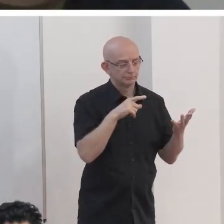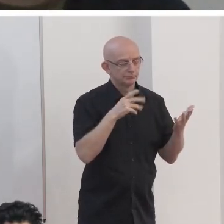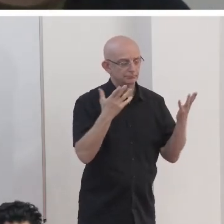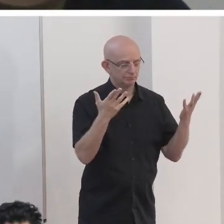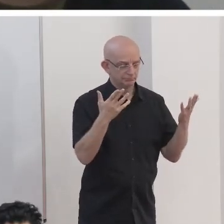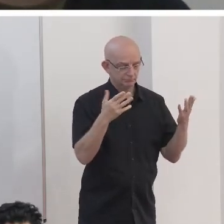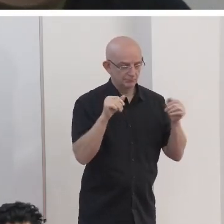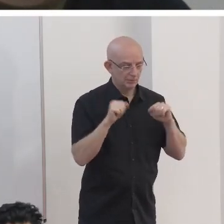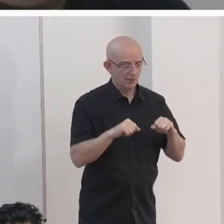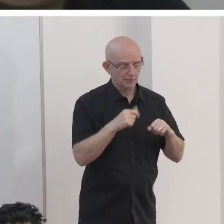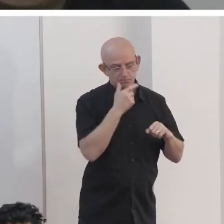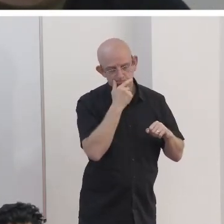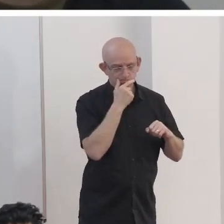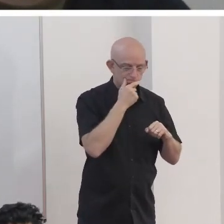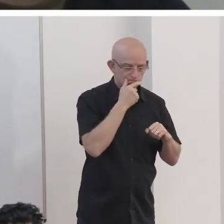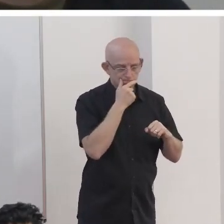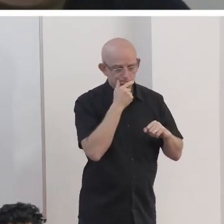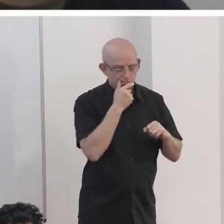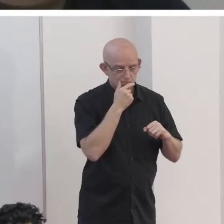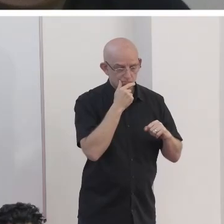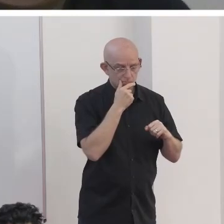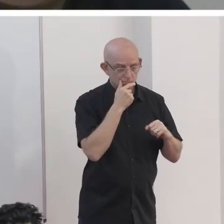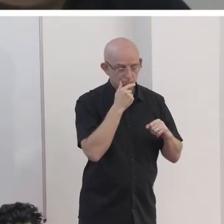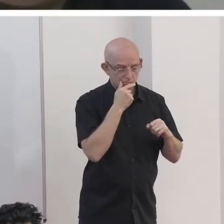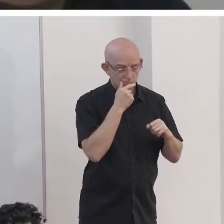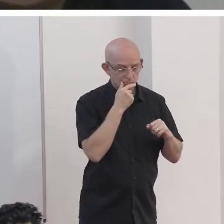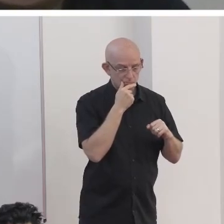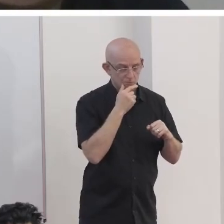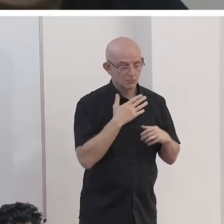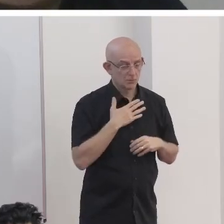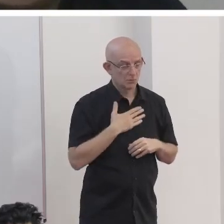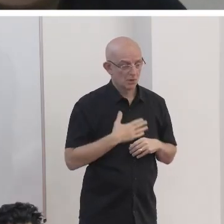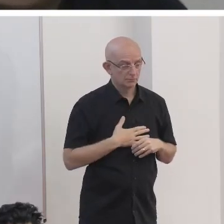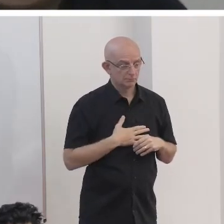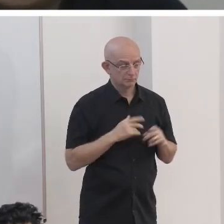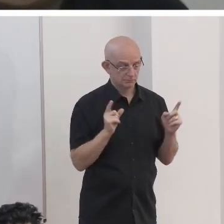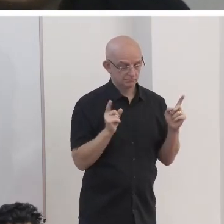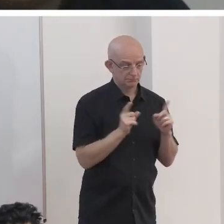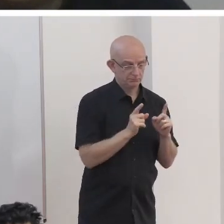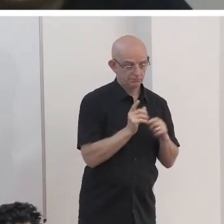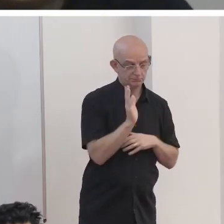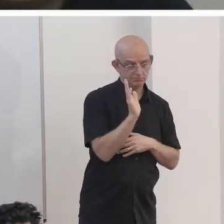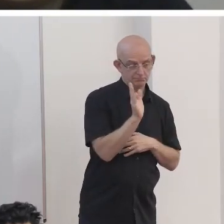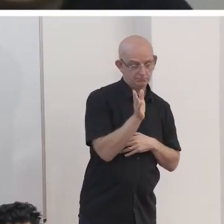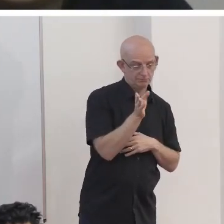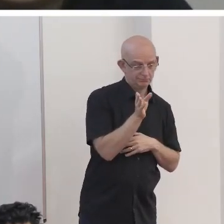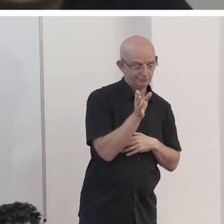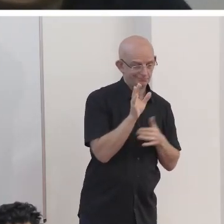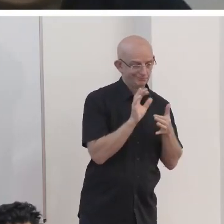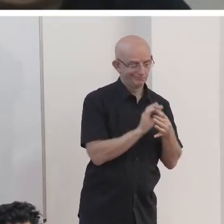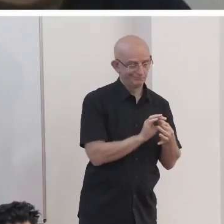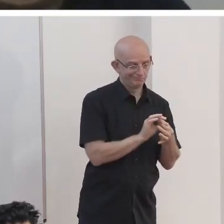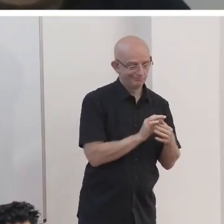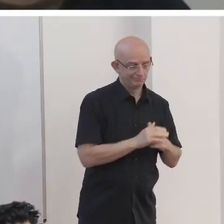about means access to justice? What do you understand by access to justice? Any one of you, just can you